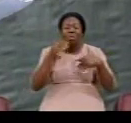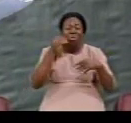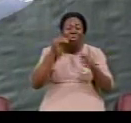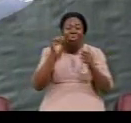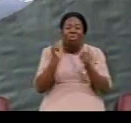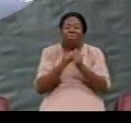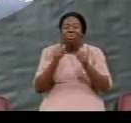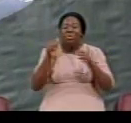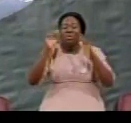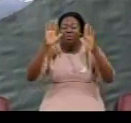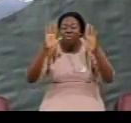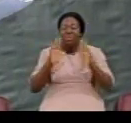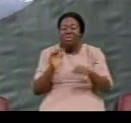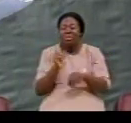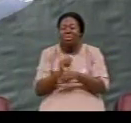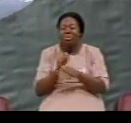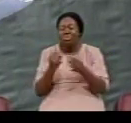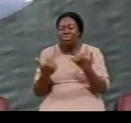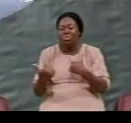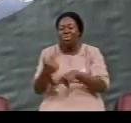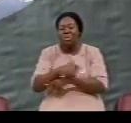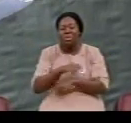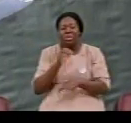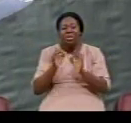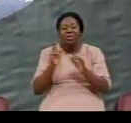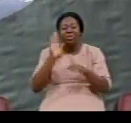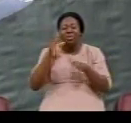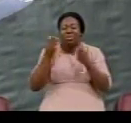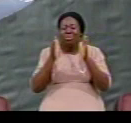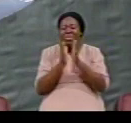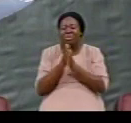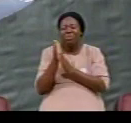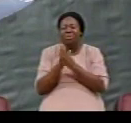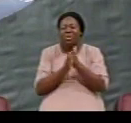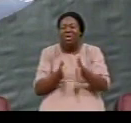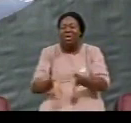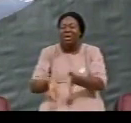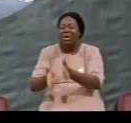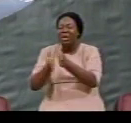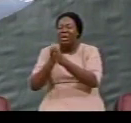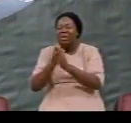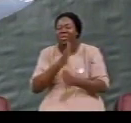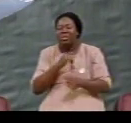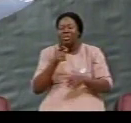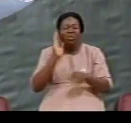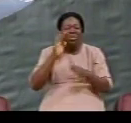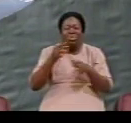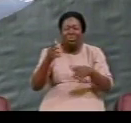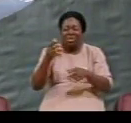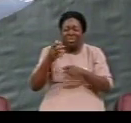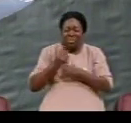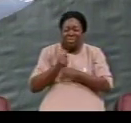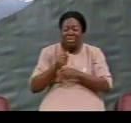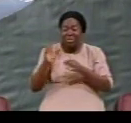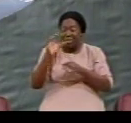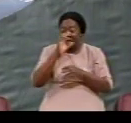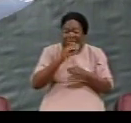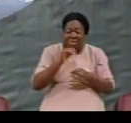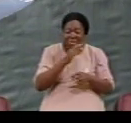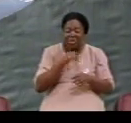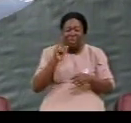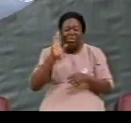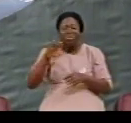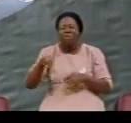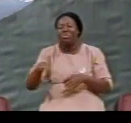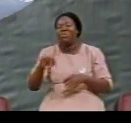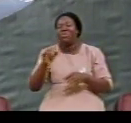you will pray, if you will pray, ask and you shall receive. Seek and you shall find. Knock and